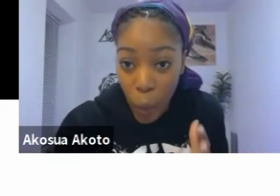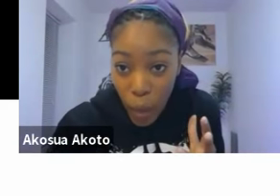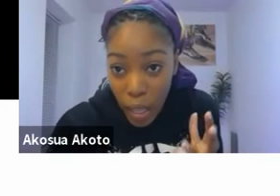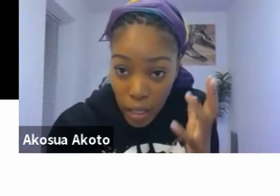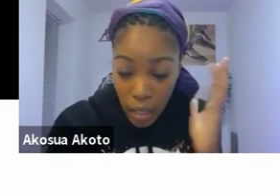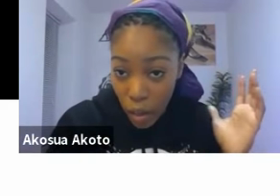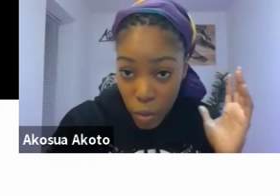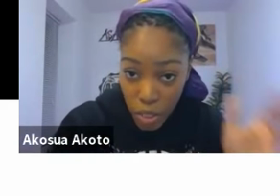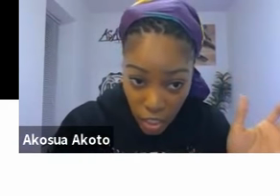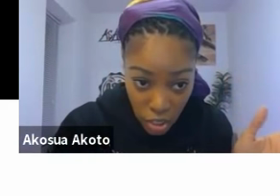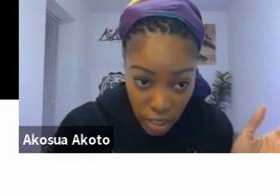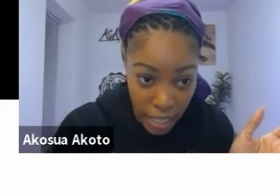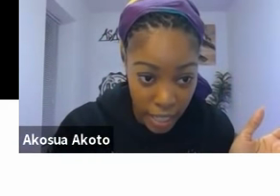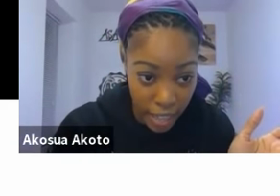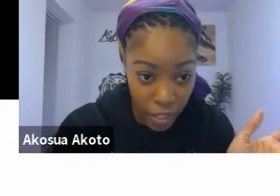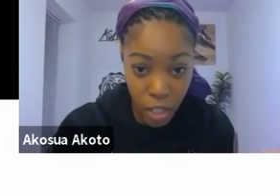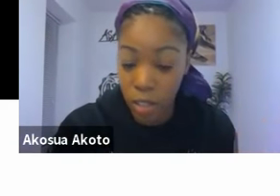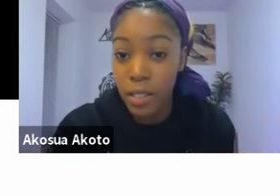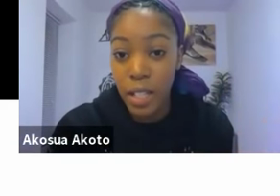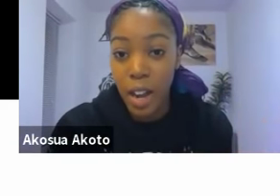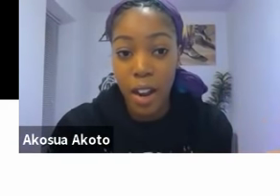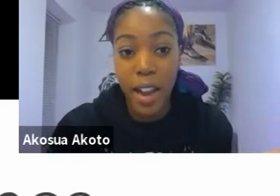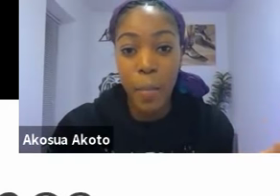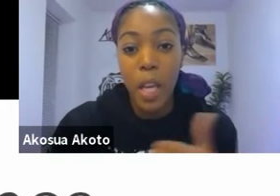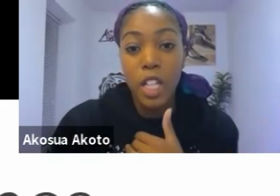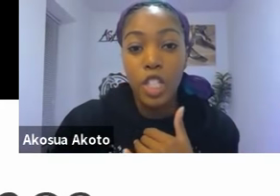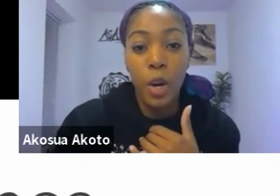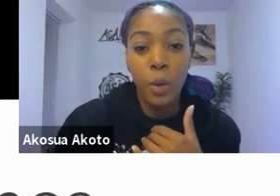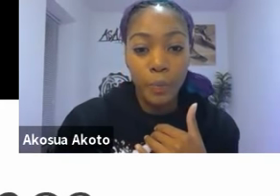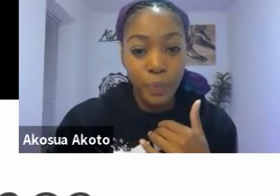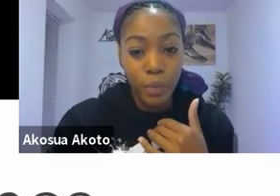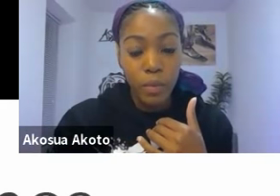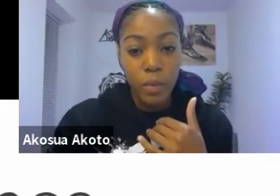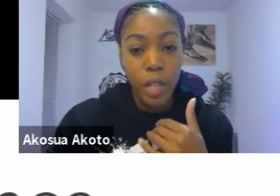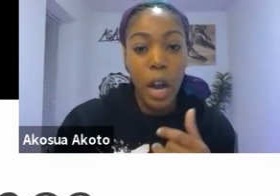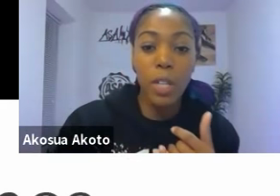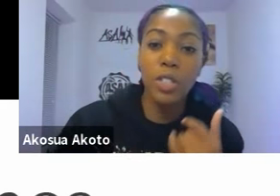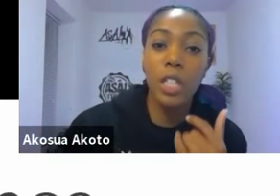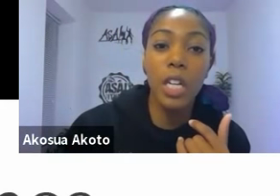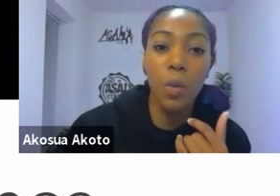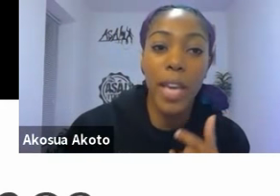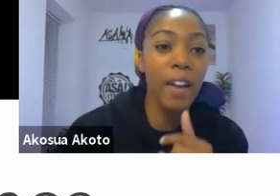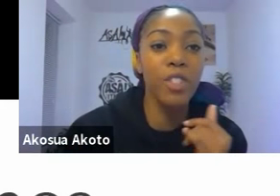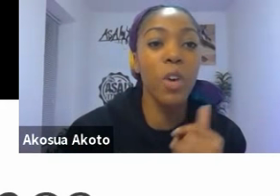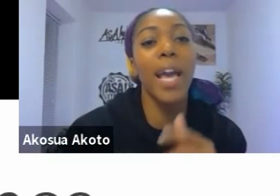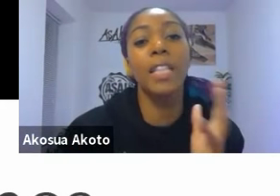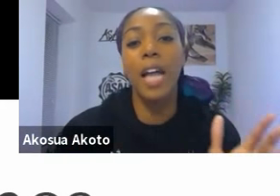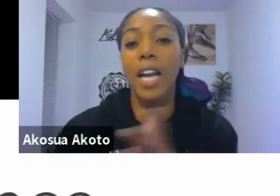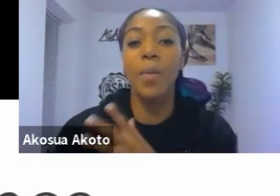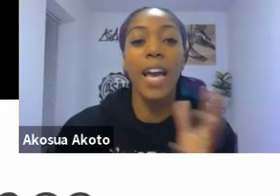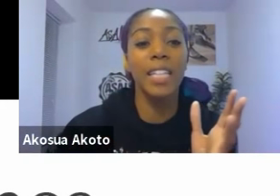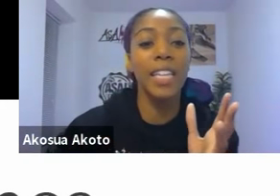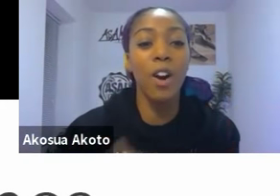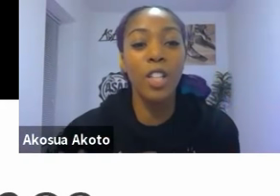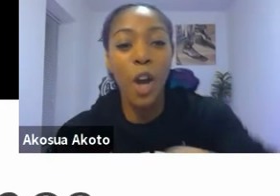look like what Uncle Chuck just did in that video, all right? So I want you to look, we had the